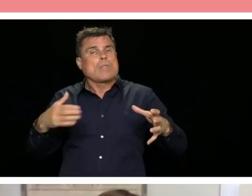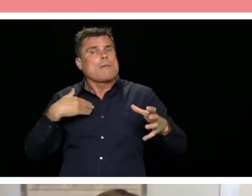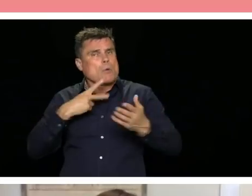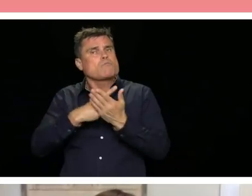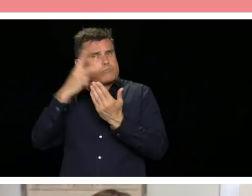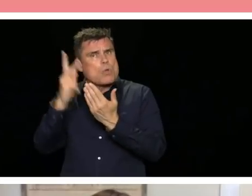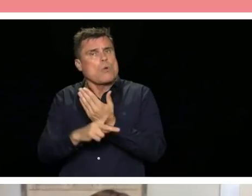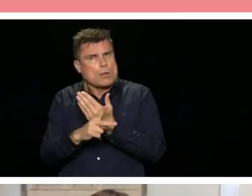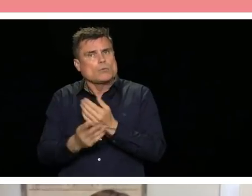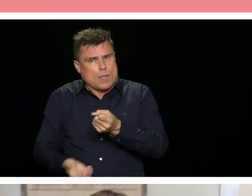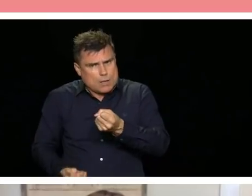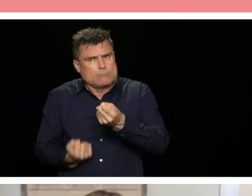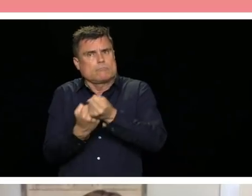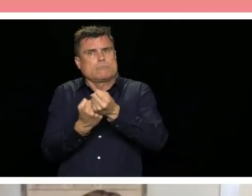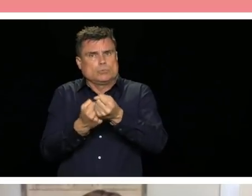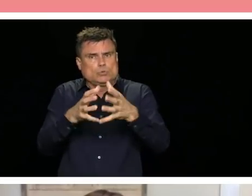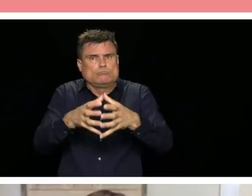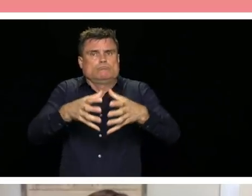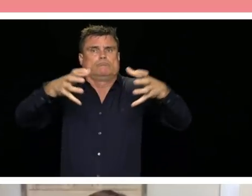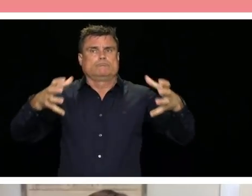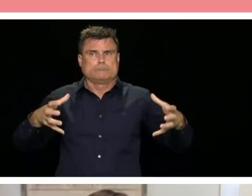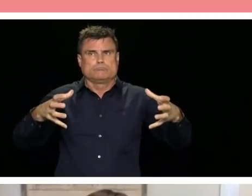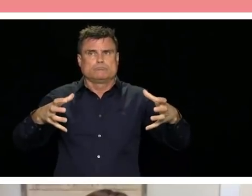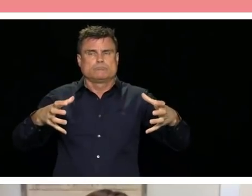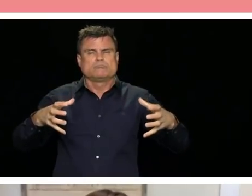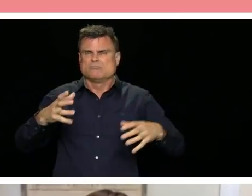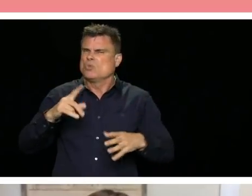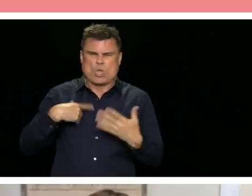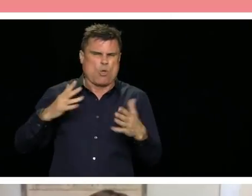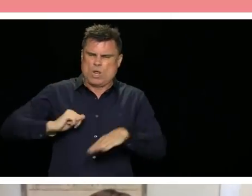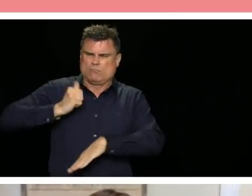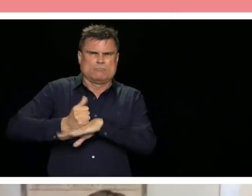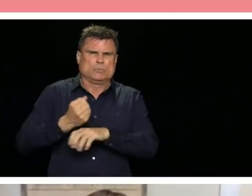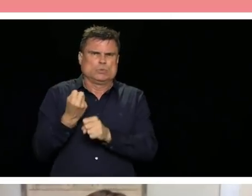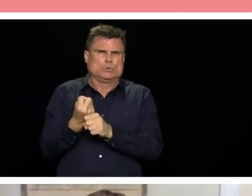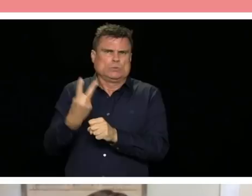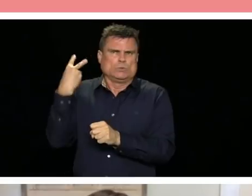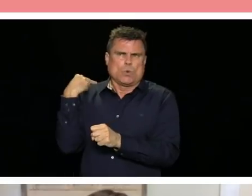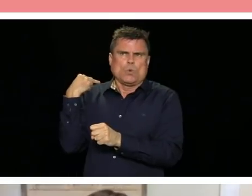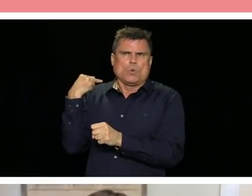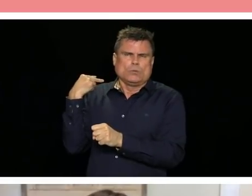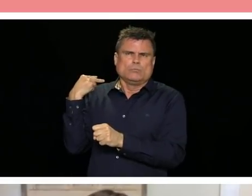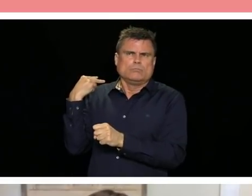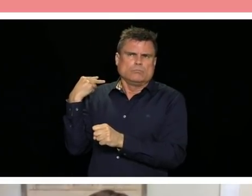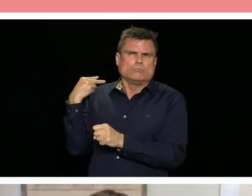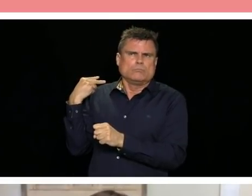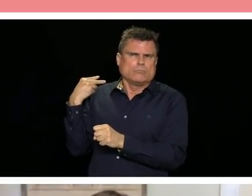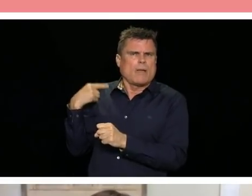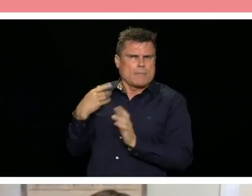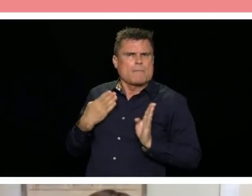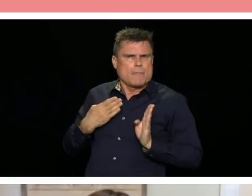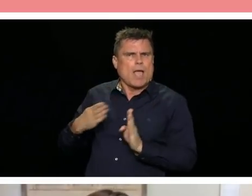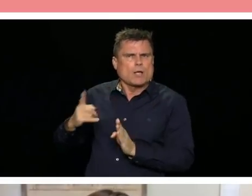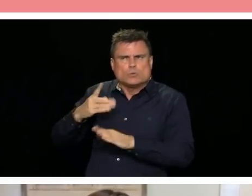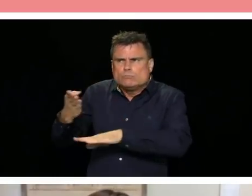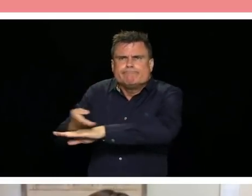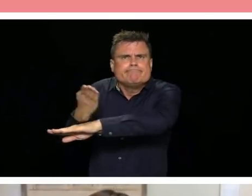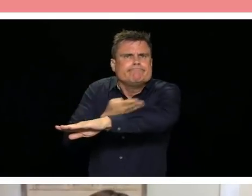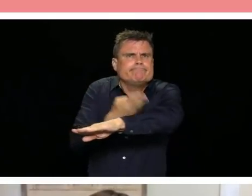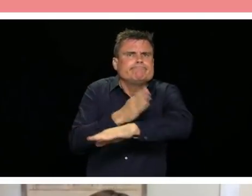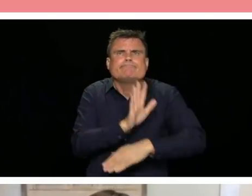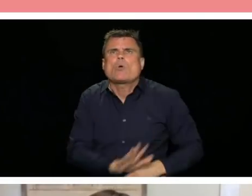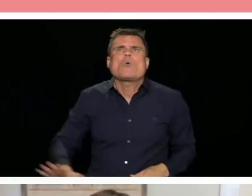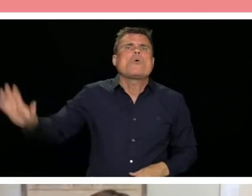look at affordability, quality, and accessibility. And we will continue that work, and we'll continue to work with providers to look at every measure